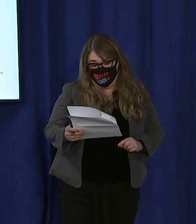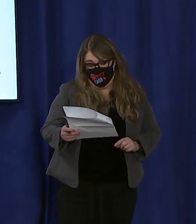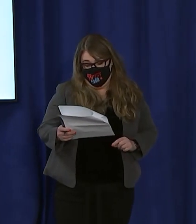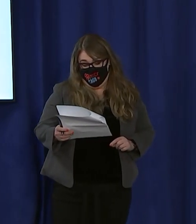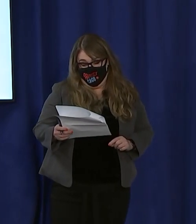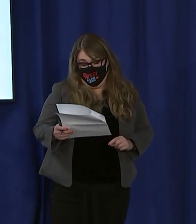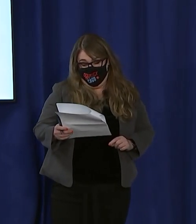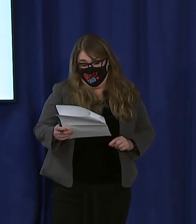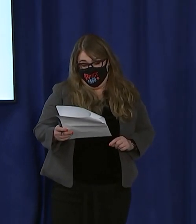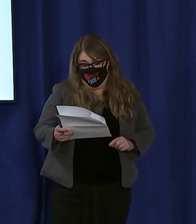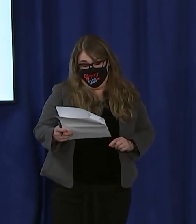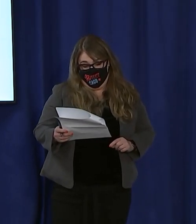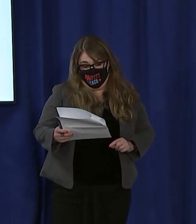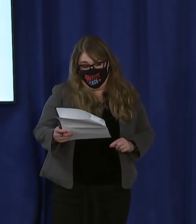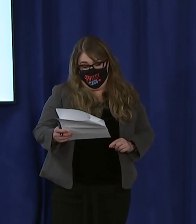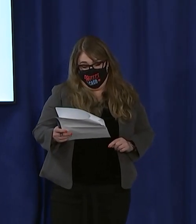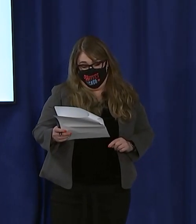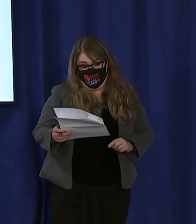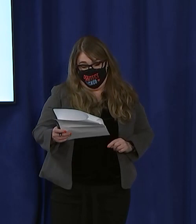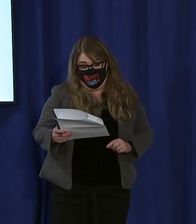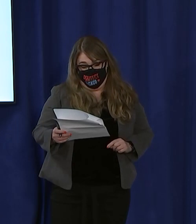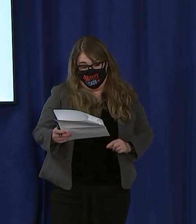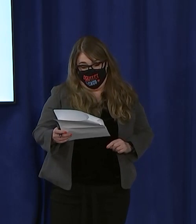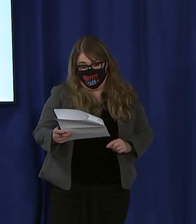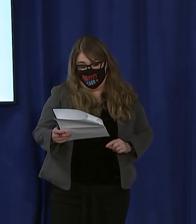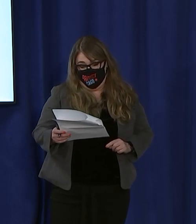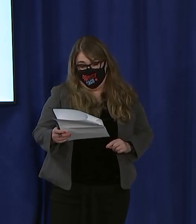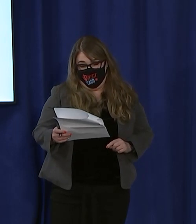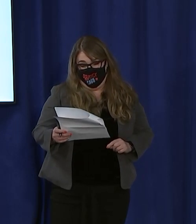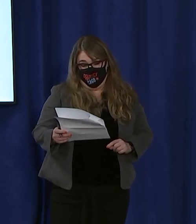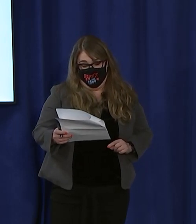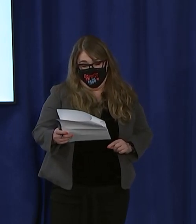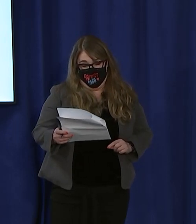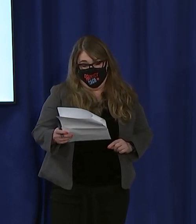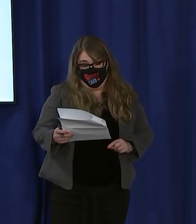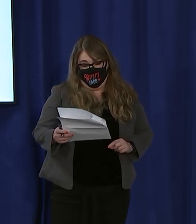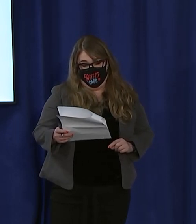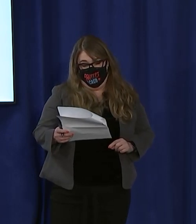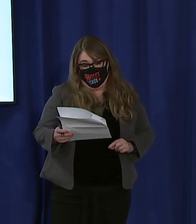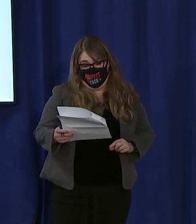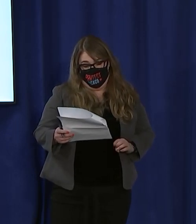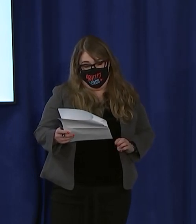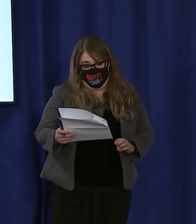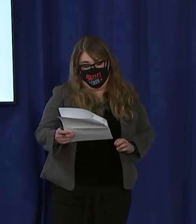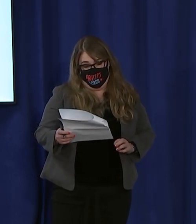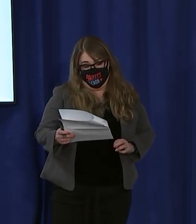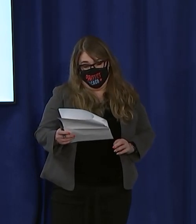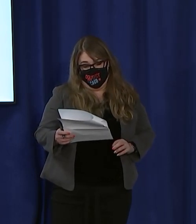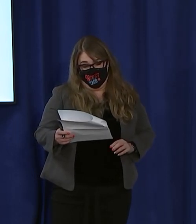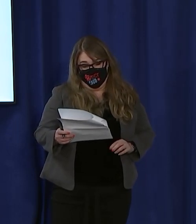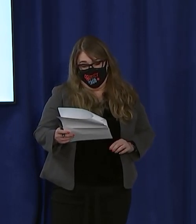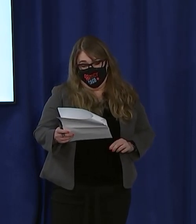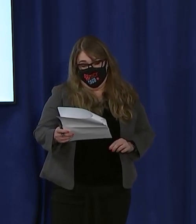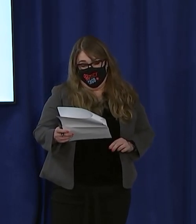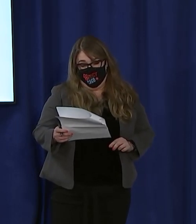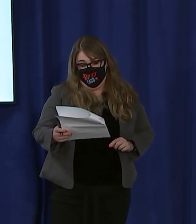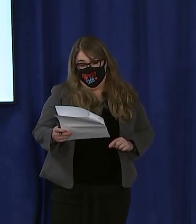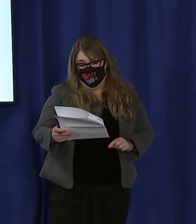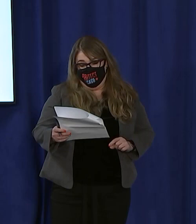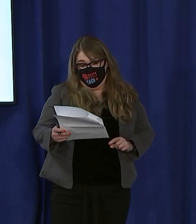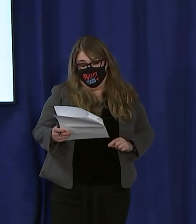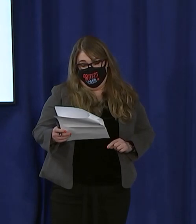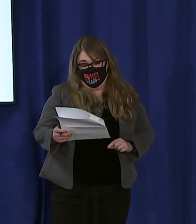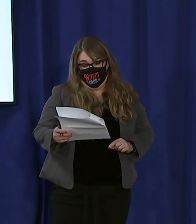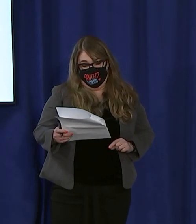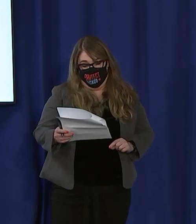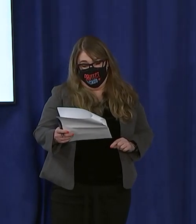country. Every state, every territory is experiencing a major COVID-19 surge, just like